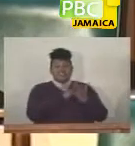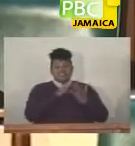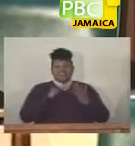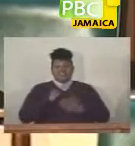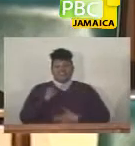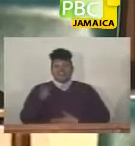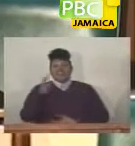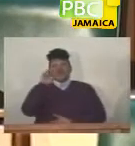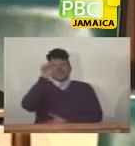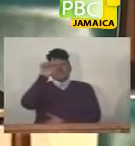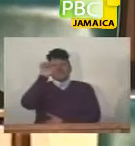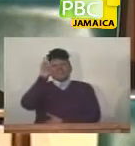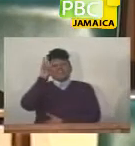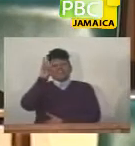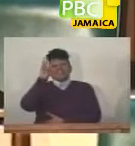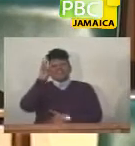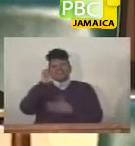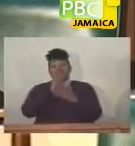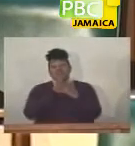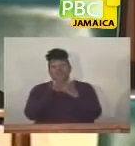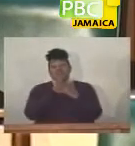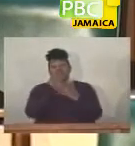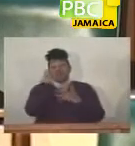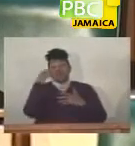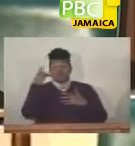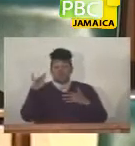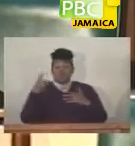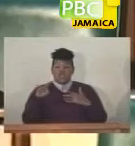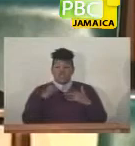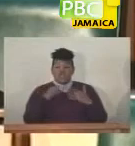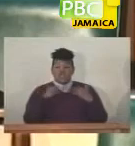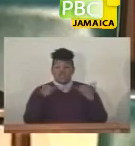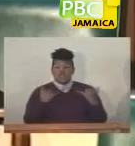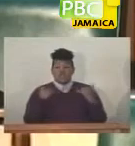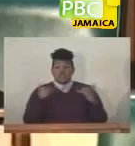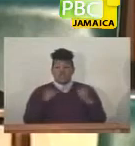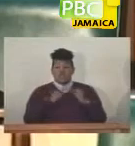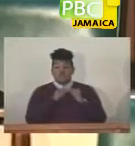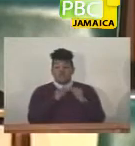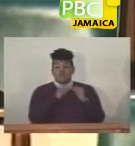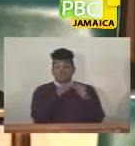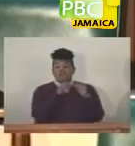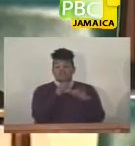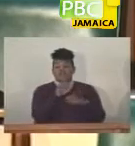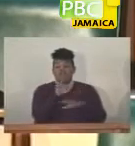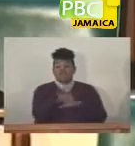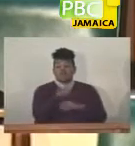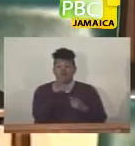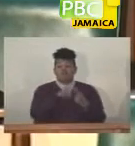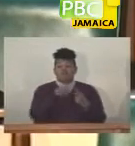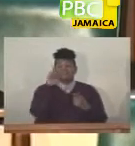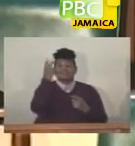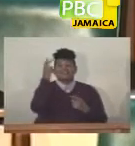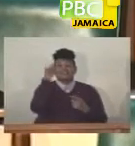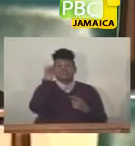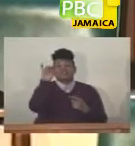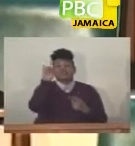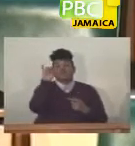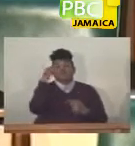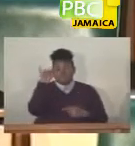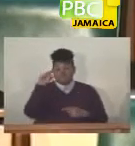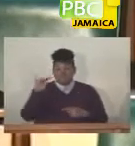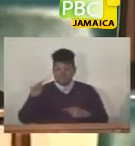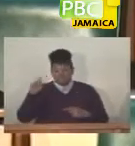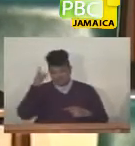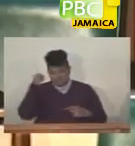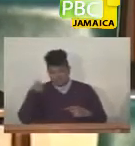Senate on the 26th day of January 2018, are hereby continued in force until the 2nd day of May 2018,